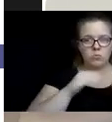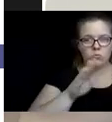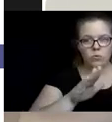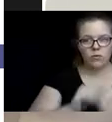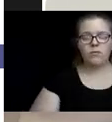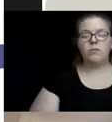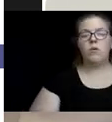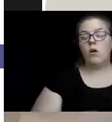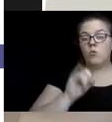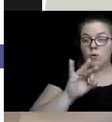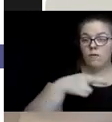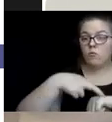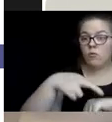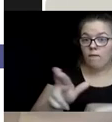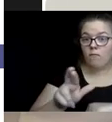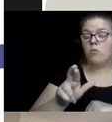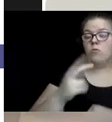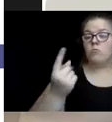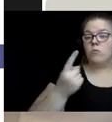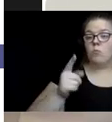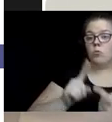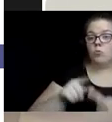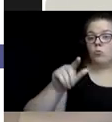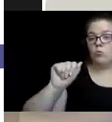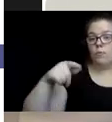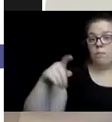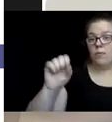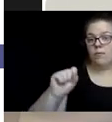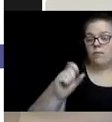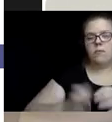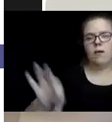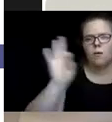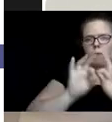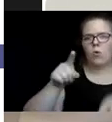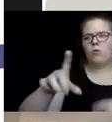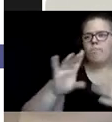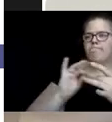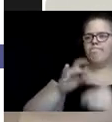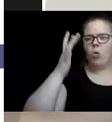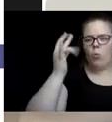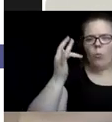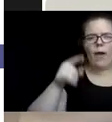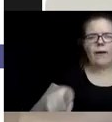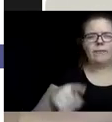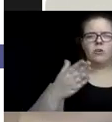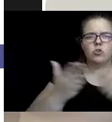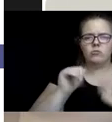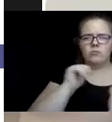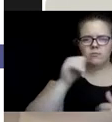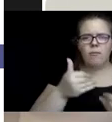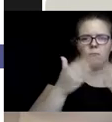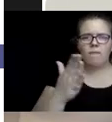do make a referral to adult protective services, it would be important for you to state why that service is not being provided in a